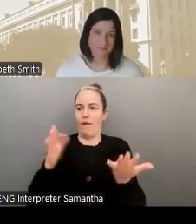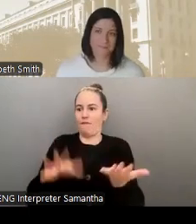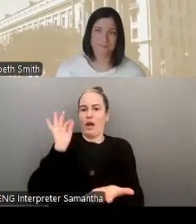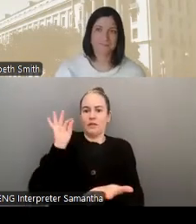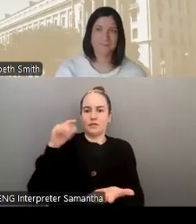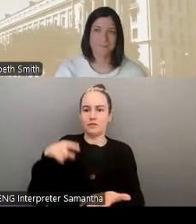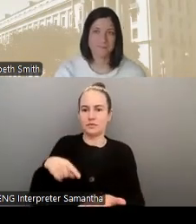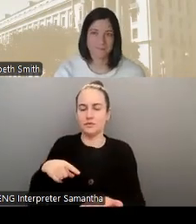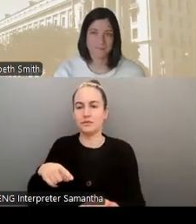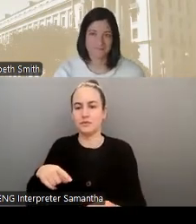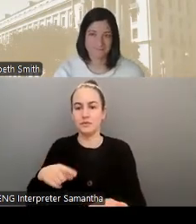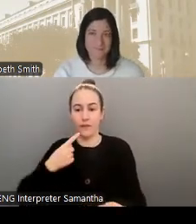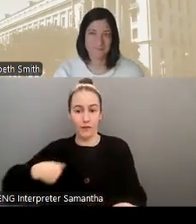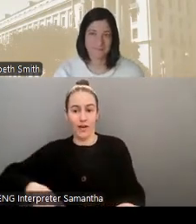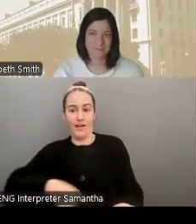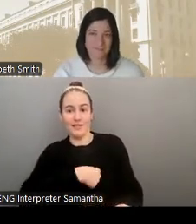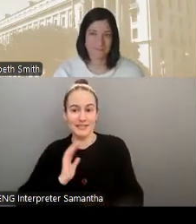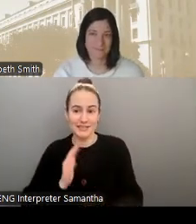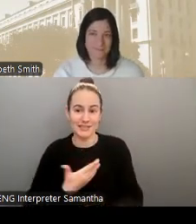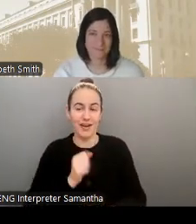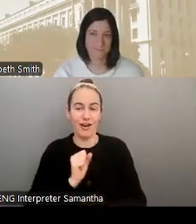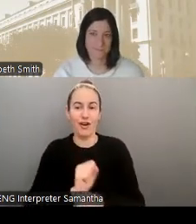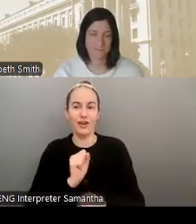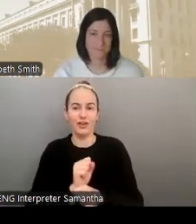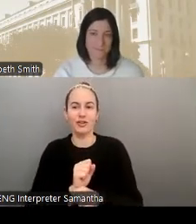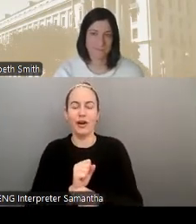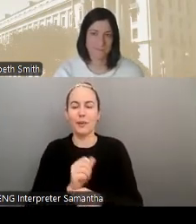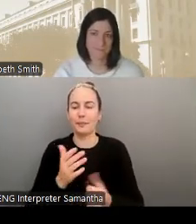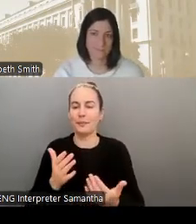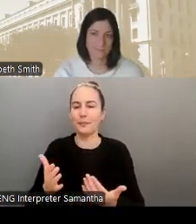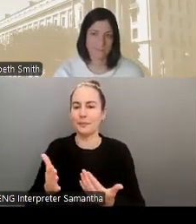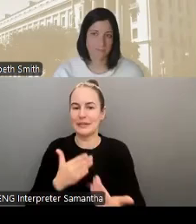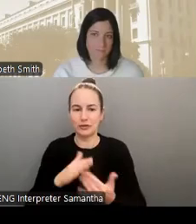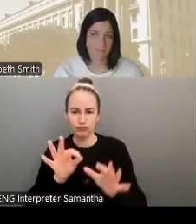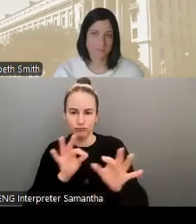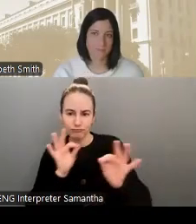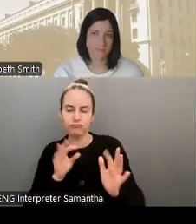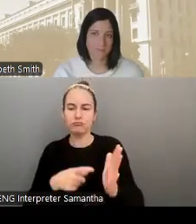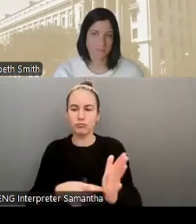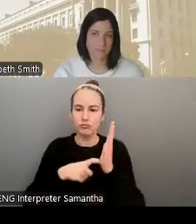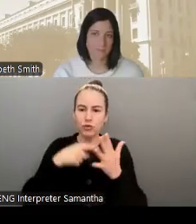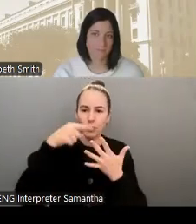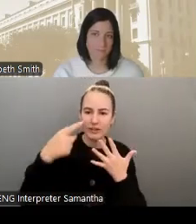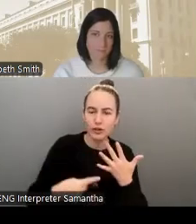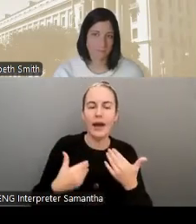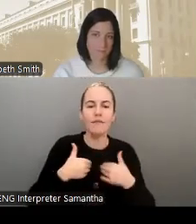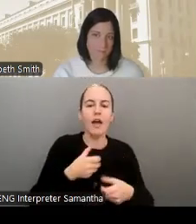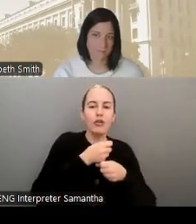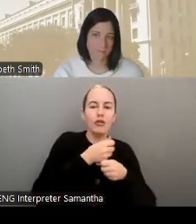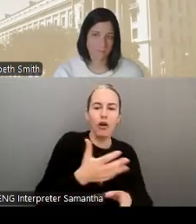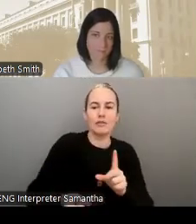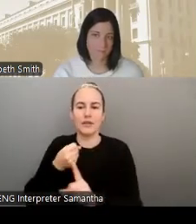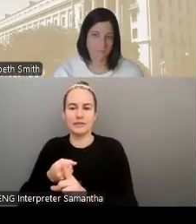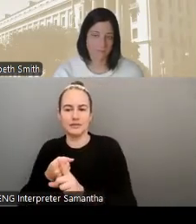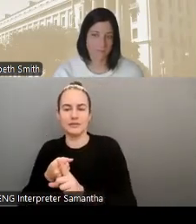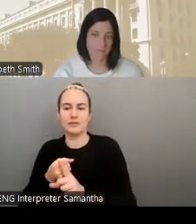us as auditors, we're easy to pick out in an audit report the condition, criteria, cause, and effect in that report. And kind